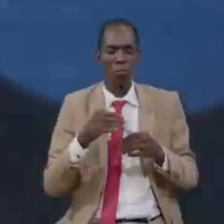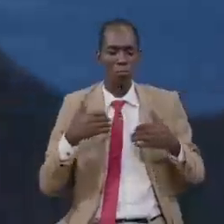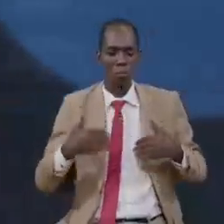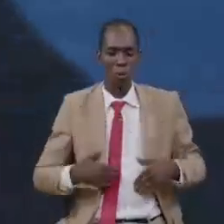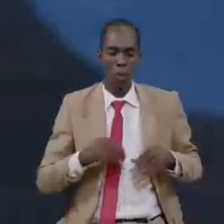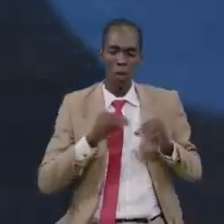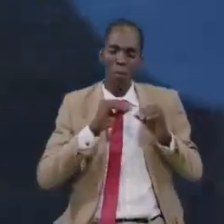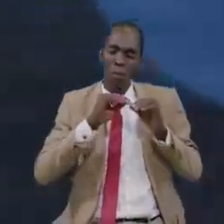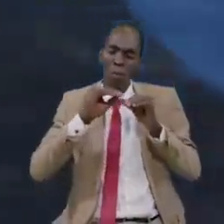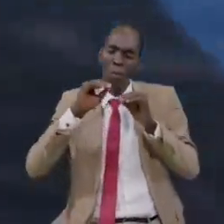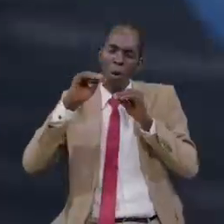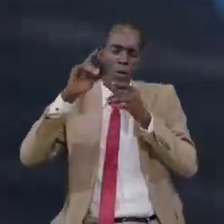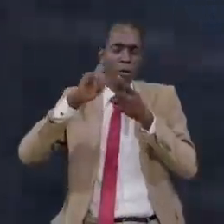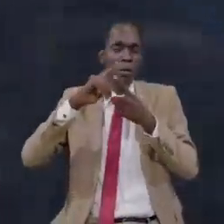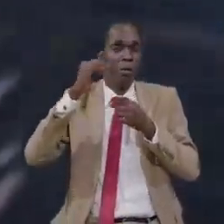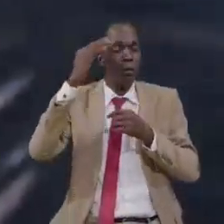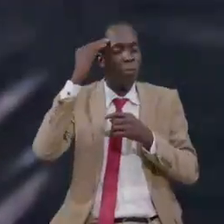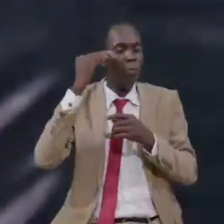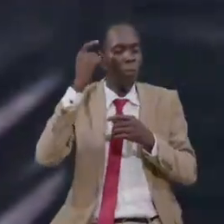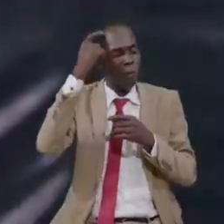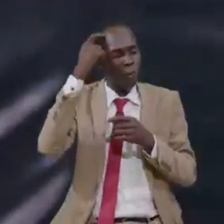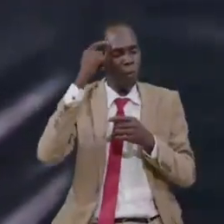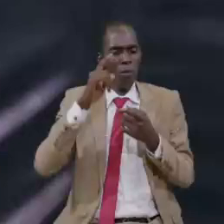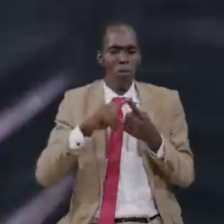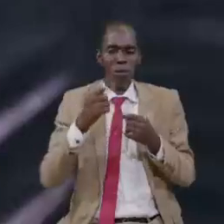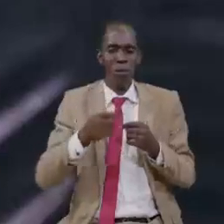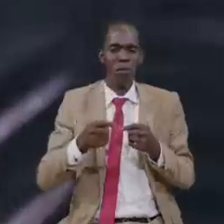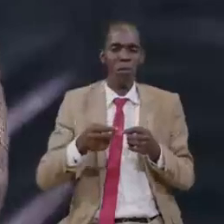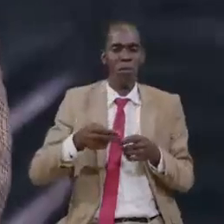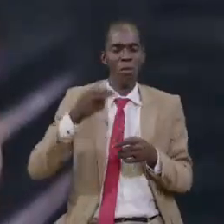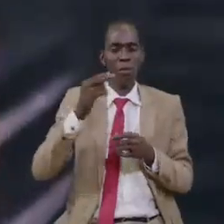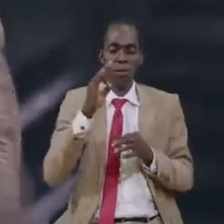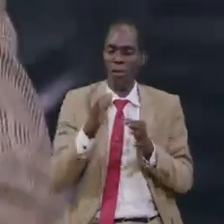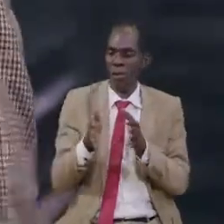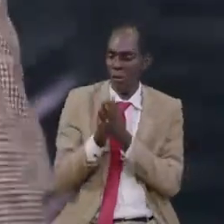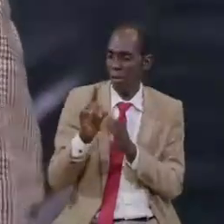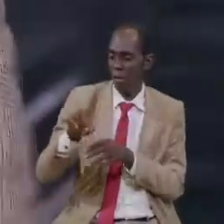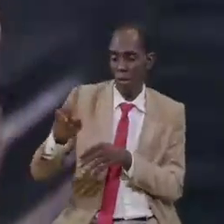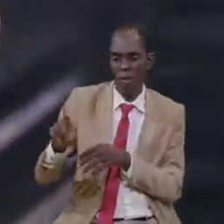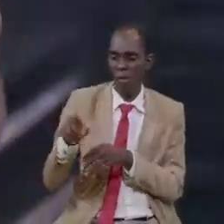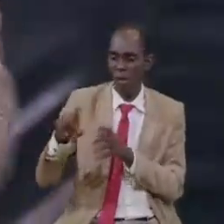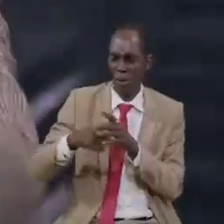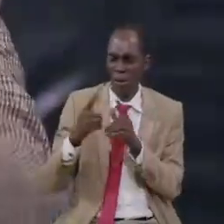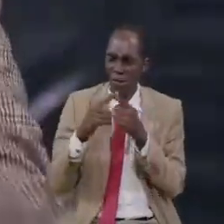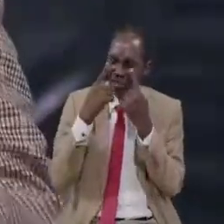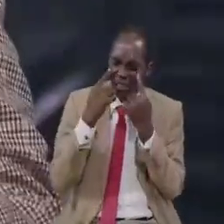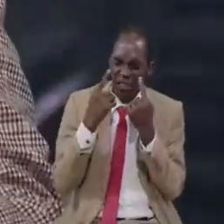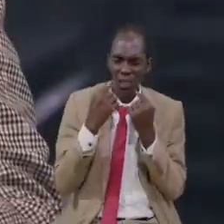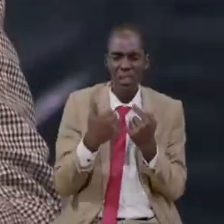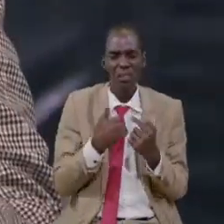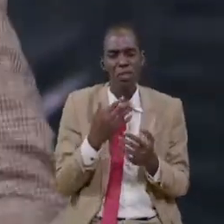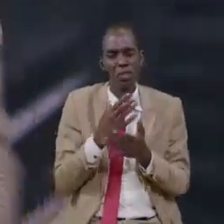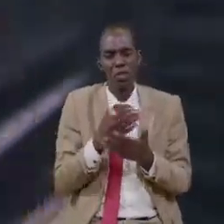their eyes. If you ask them question, they cry. Emotional disturbance. You're free